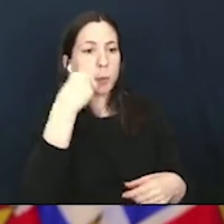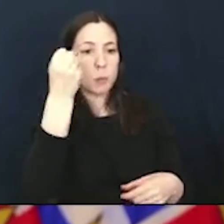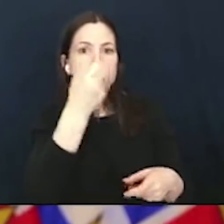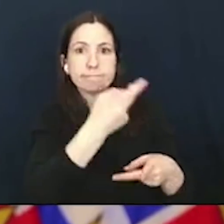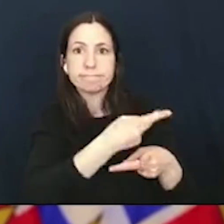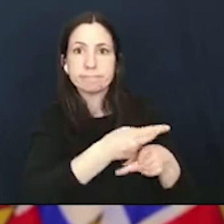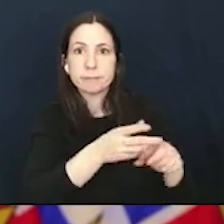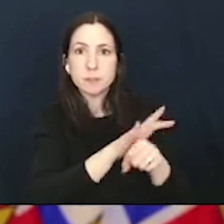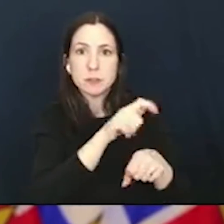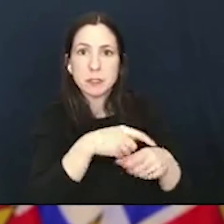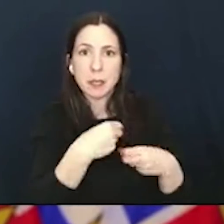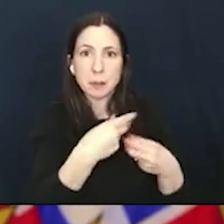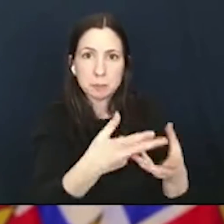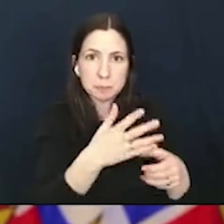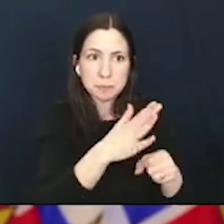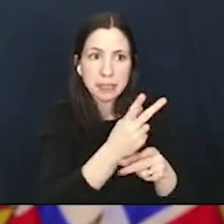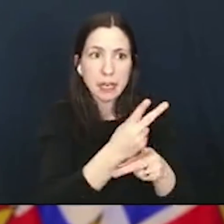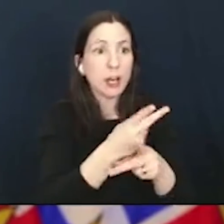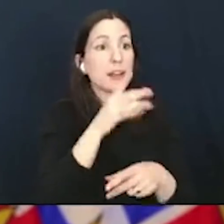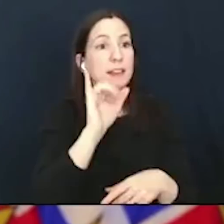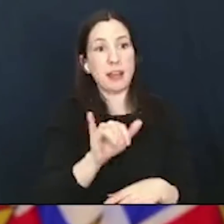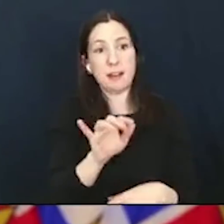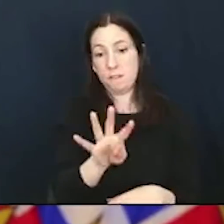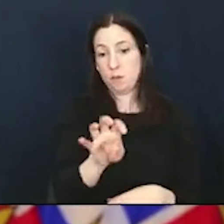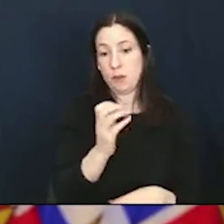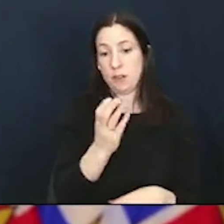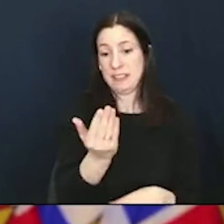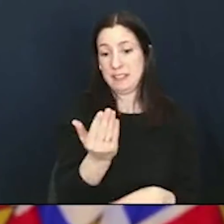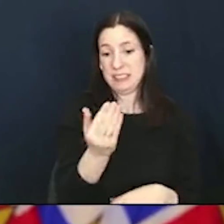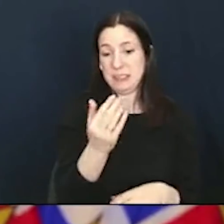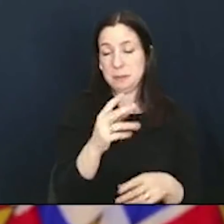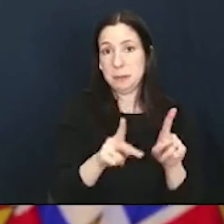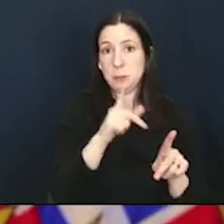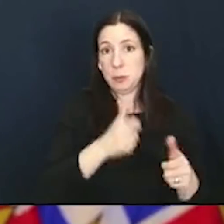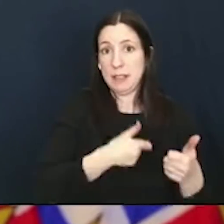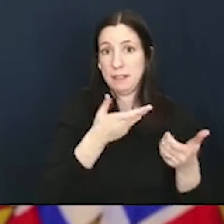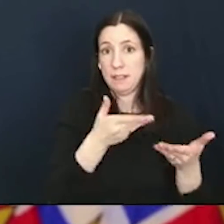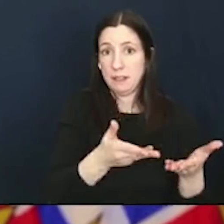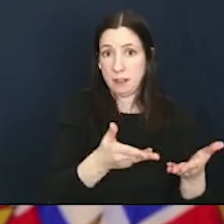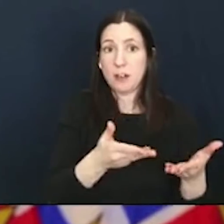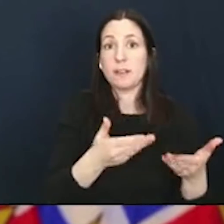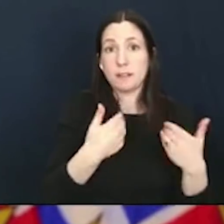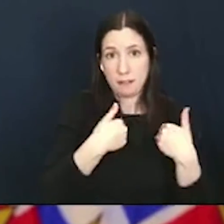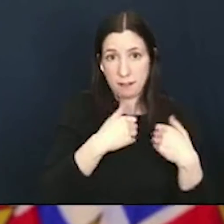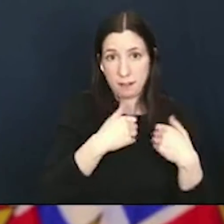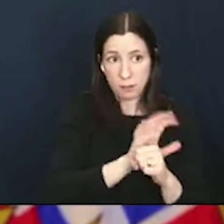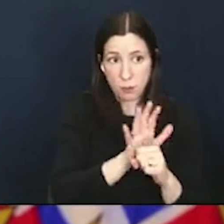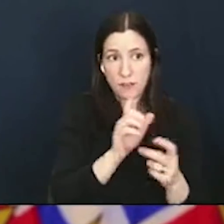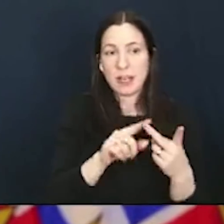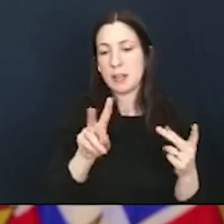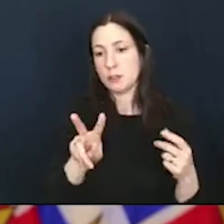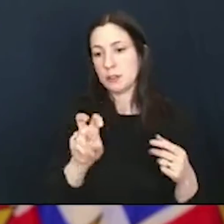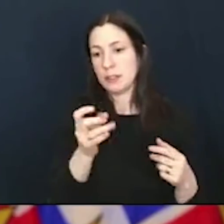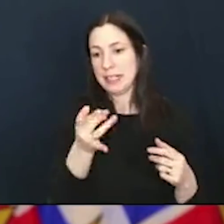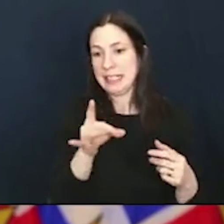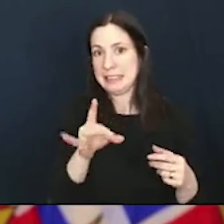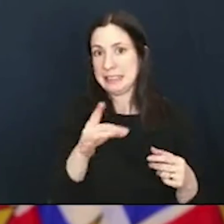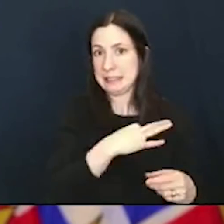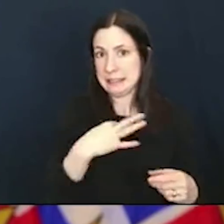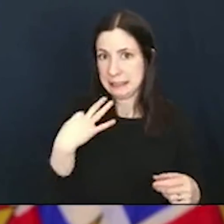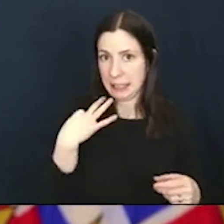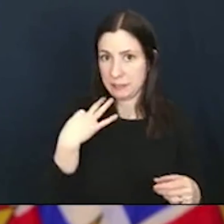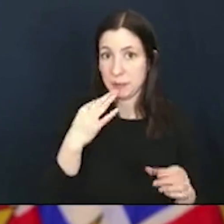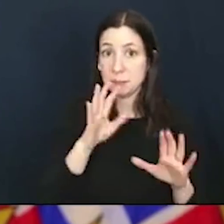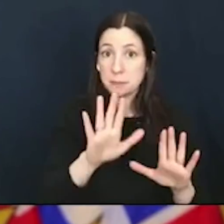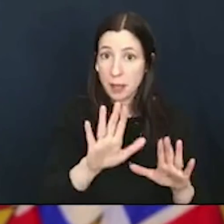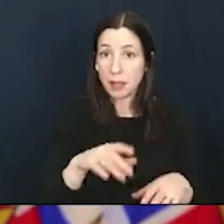these numbers, today we have had no new cases in long-term care or assisted living in the province, and we had